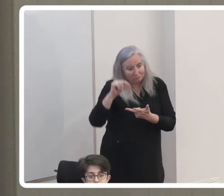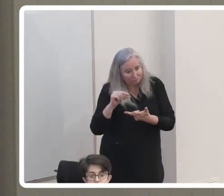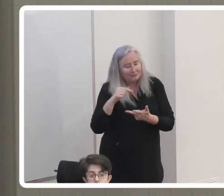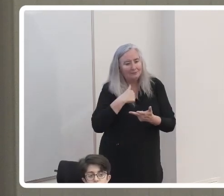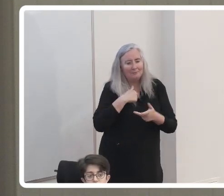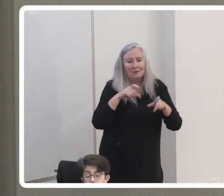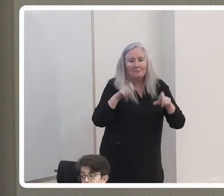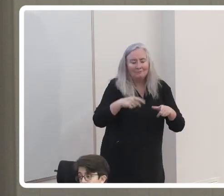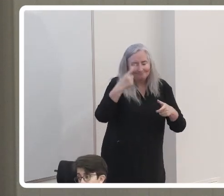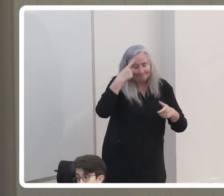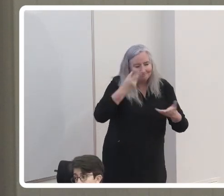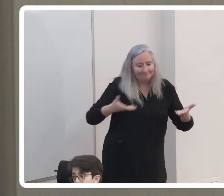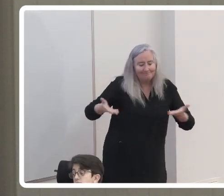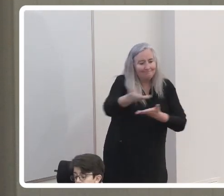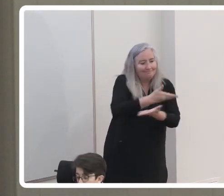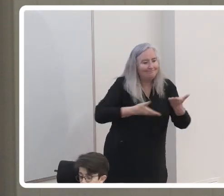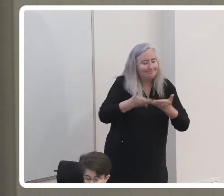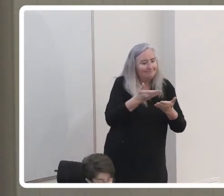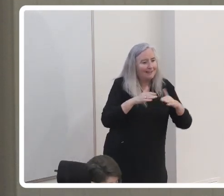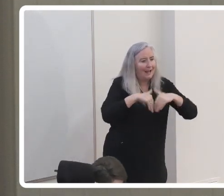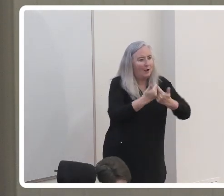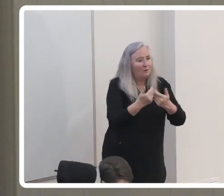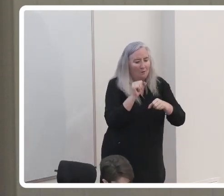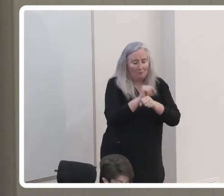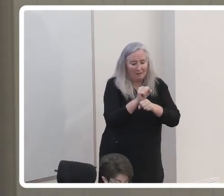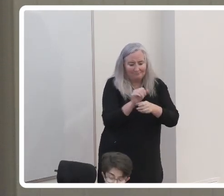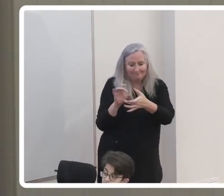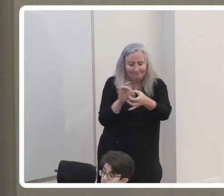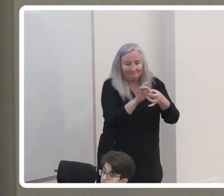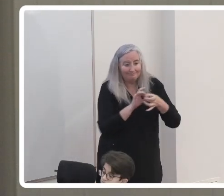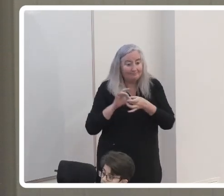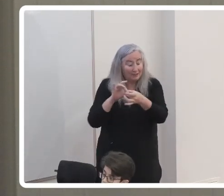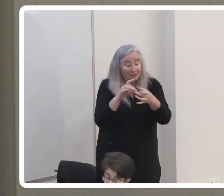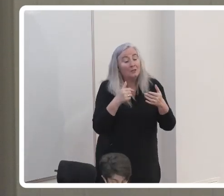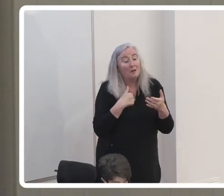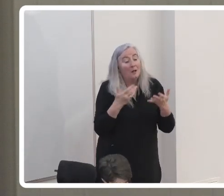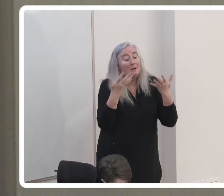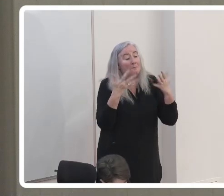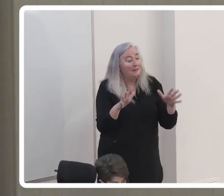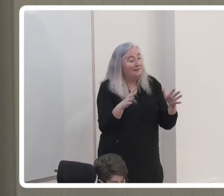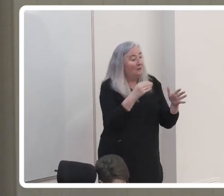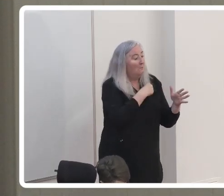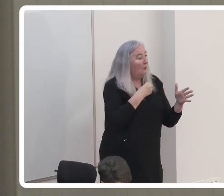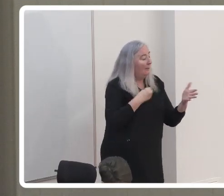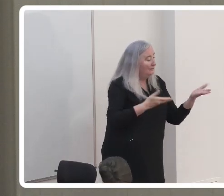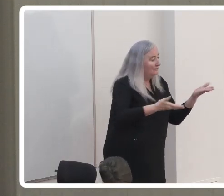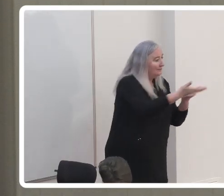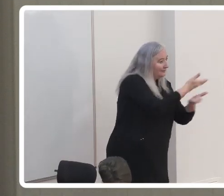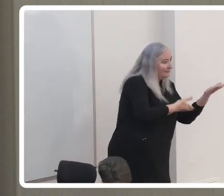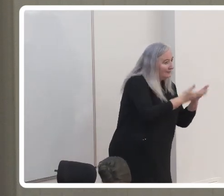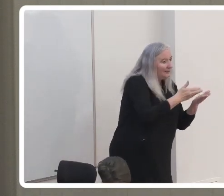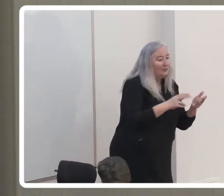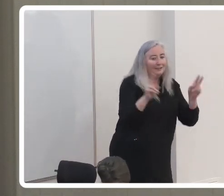to effectively use our limited resources. And from my discussions with Polish and international fellow advocates, it is evident that